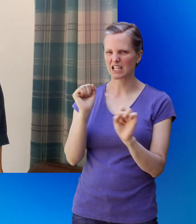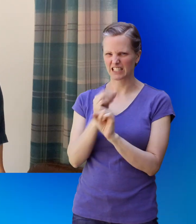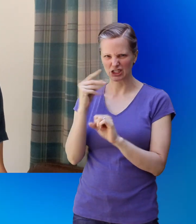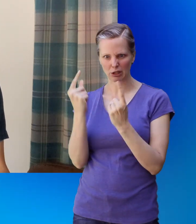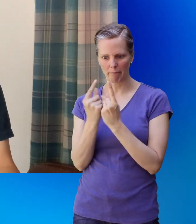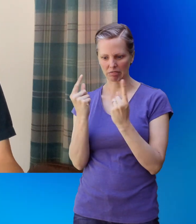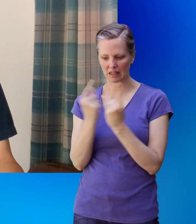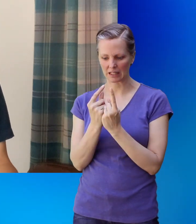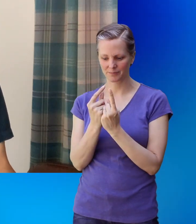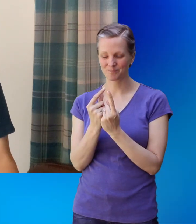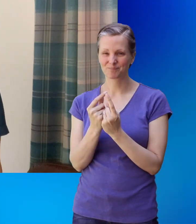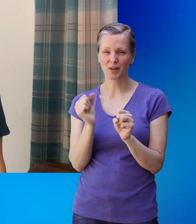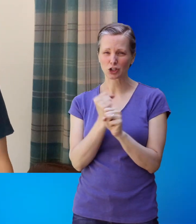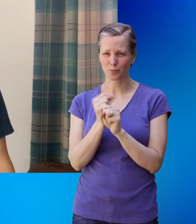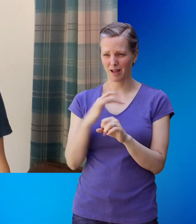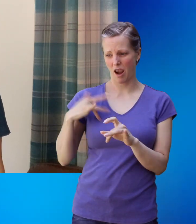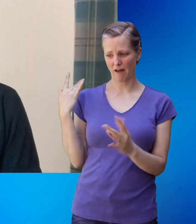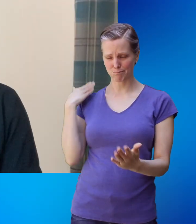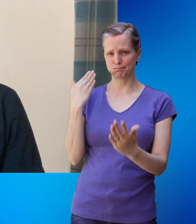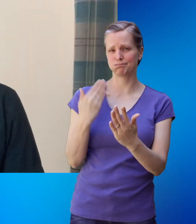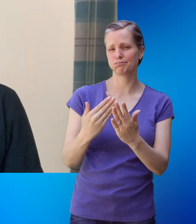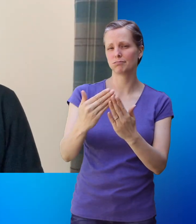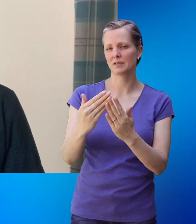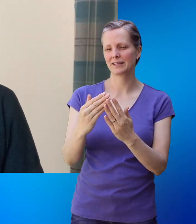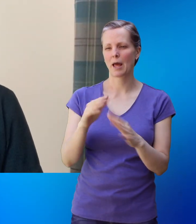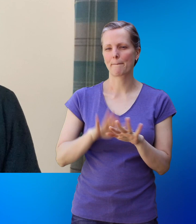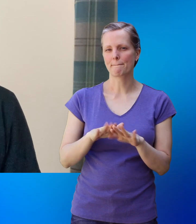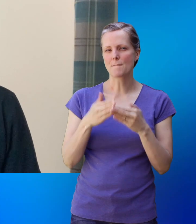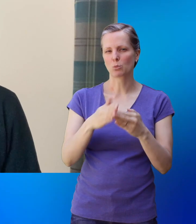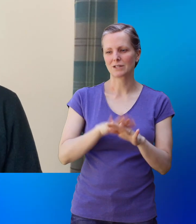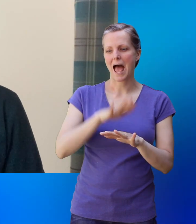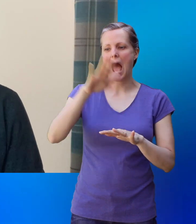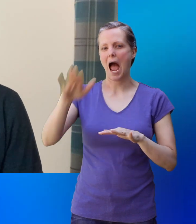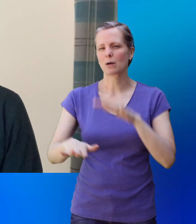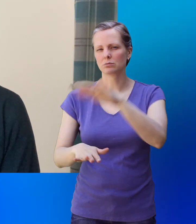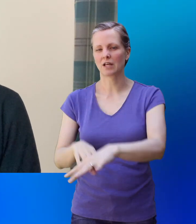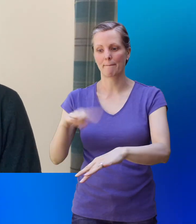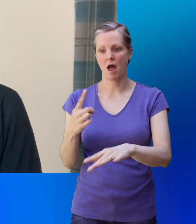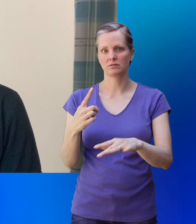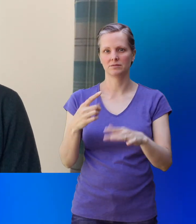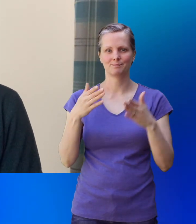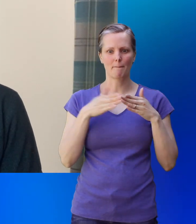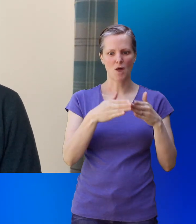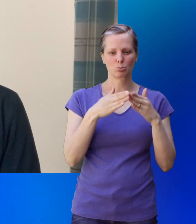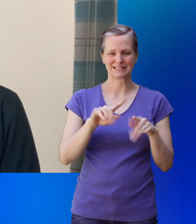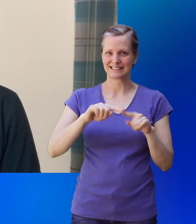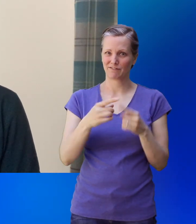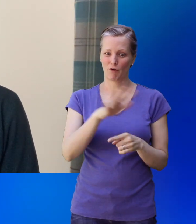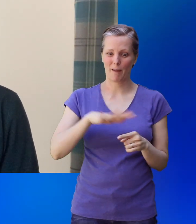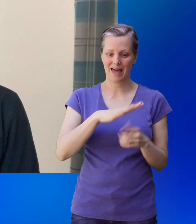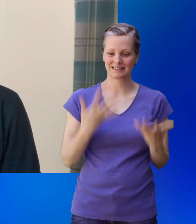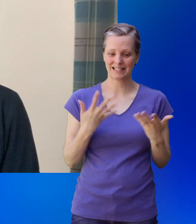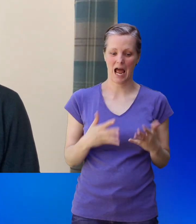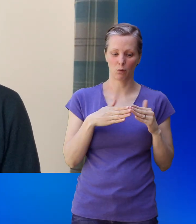he'd actually been doing for most of his life. He stepped out of a boat. But this time the boat was in a